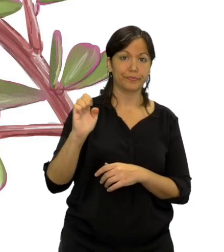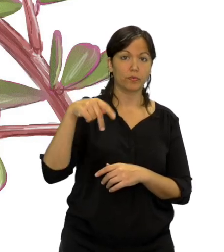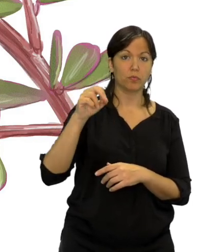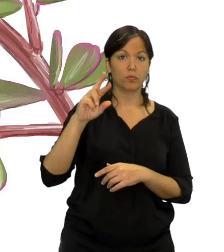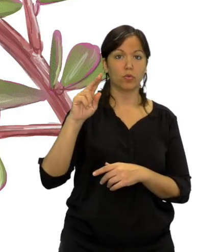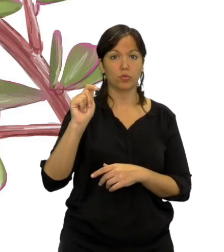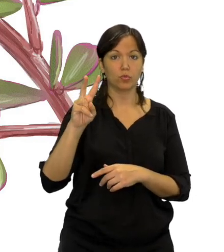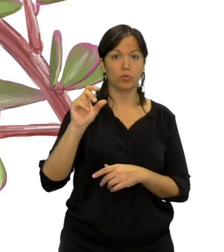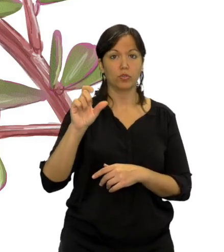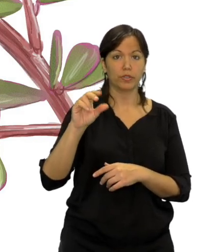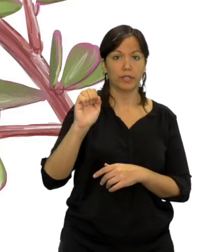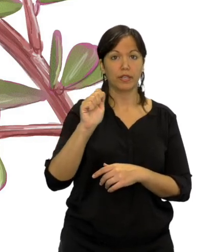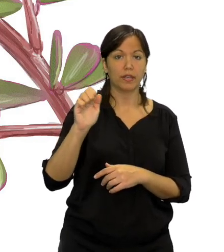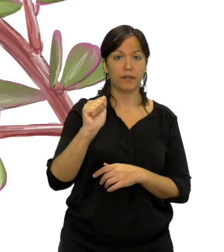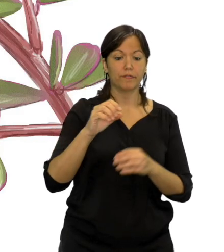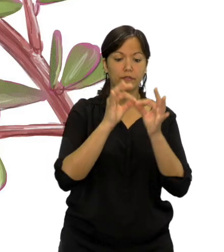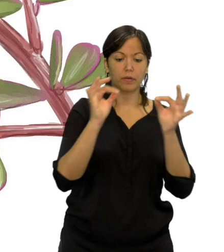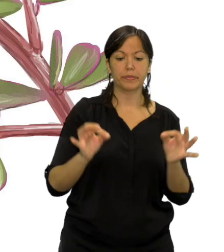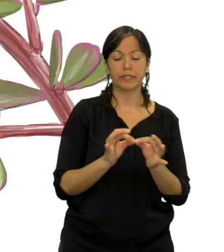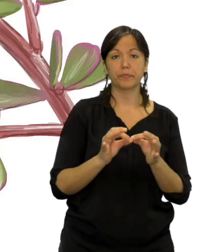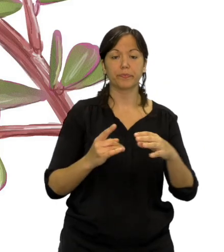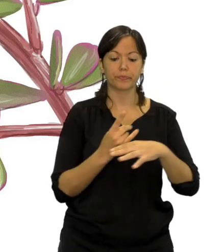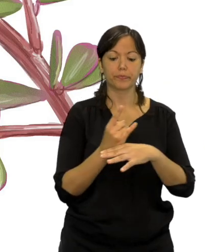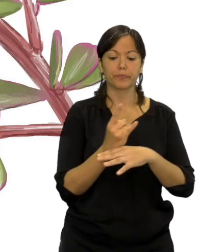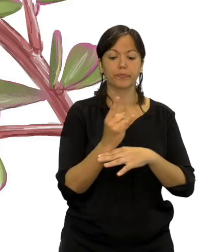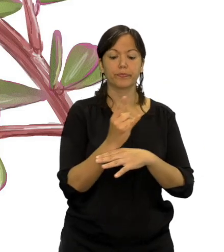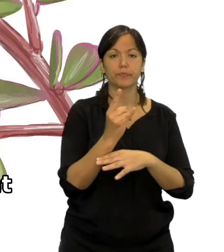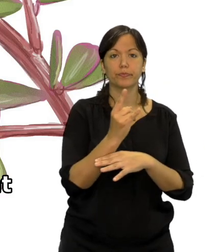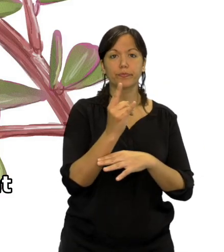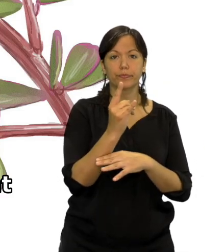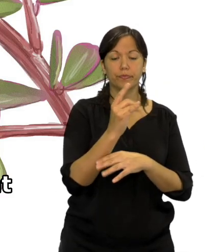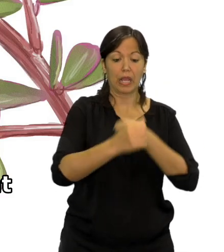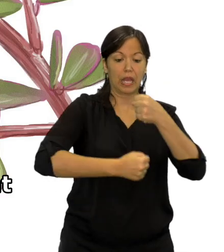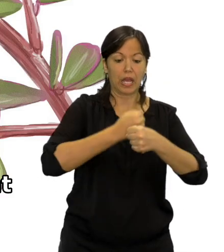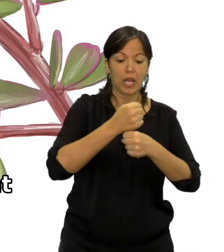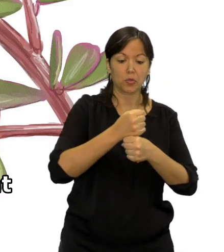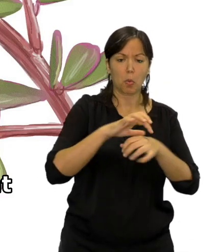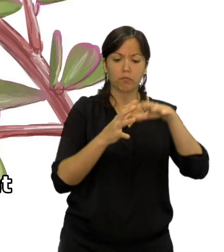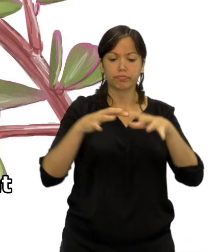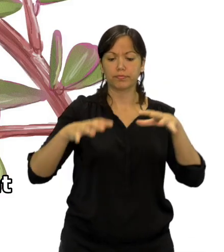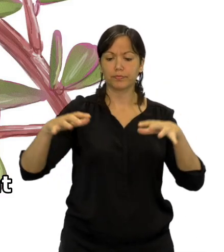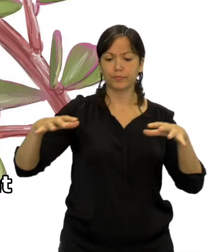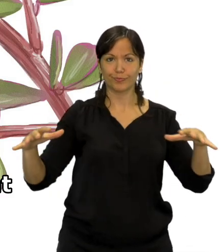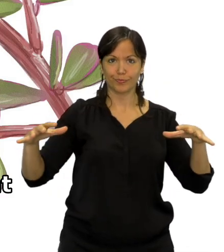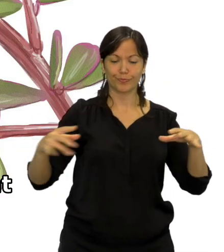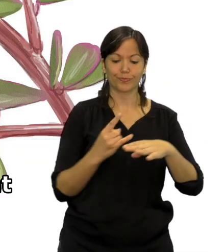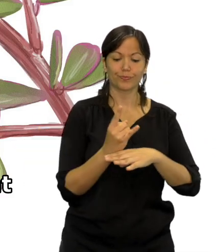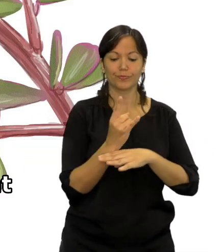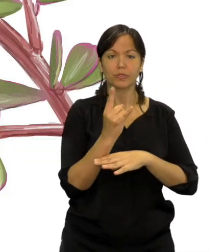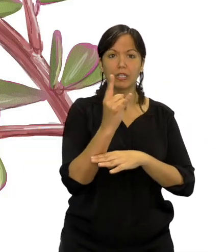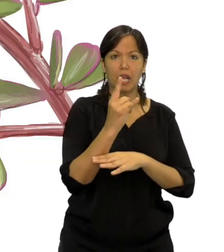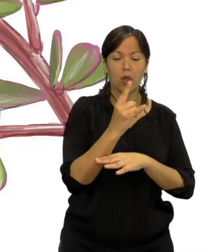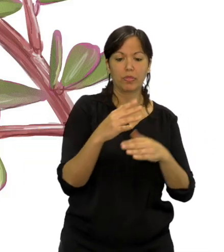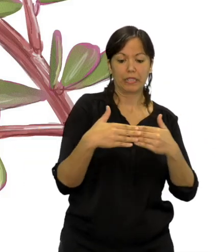oleracea. It belongs to the Portulacaceae family. Common purslane is a herbaceous annual branched